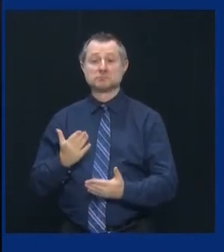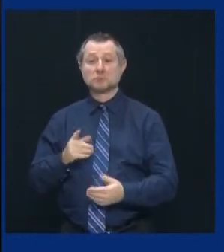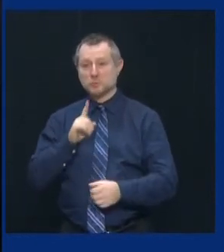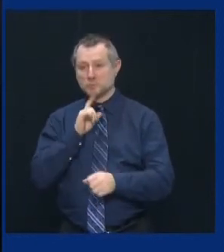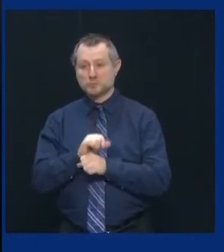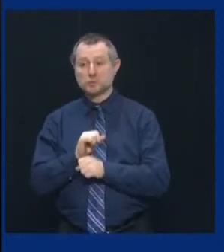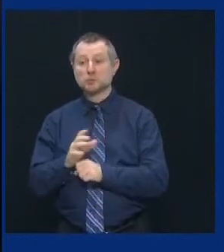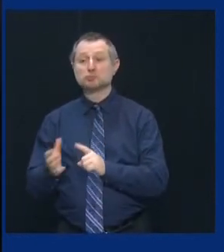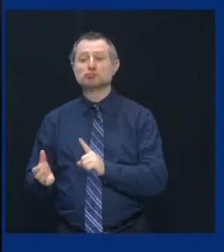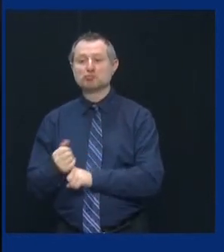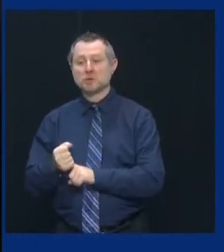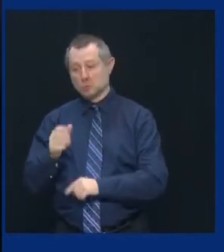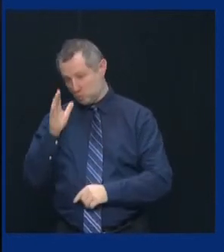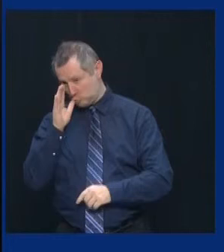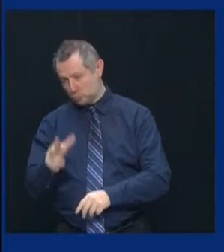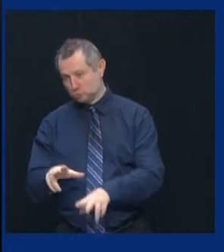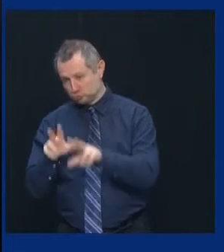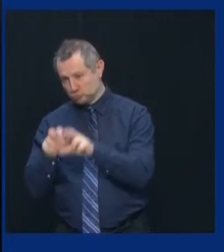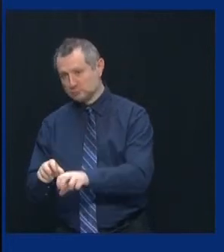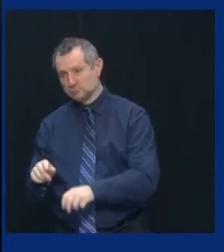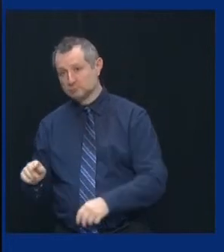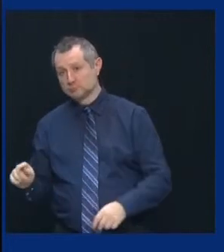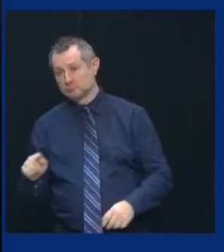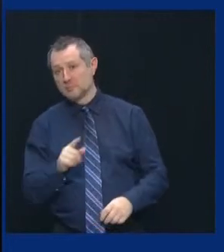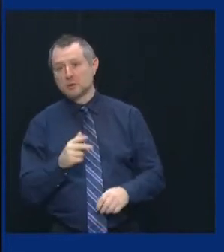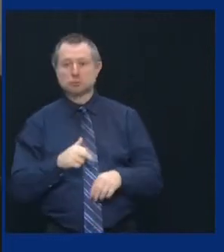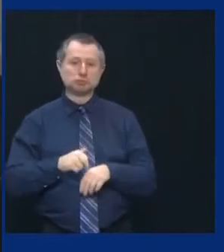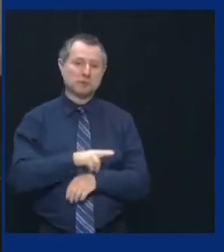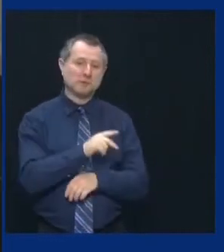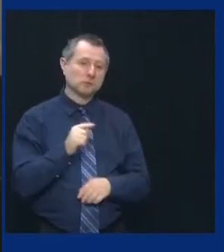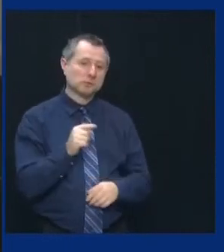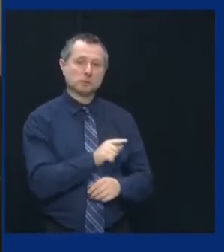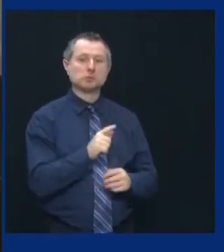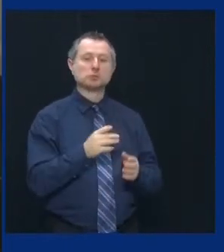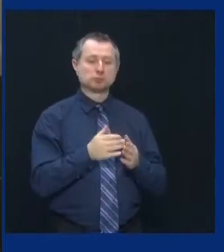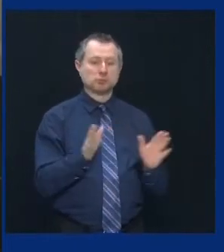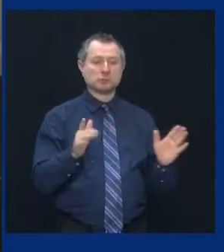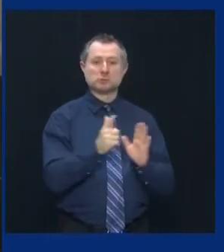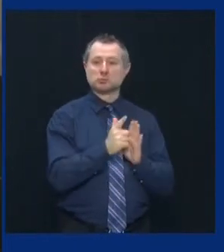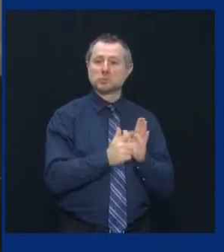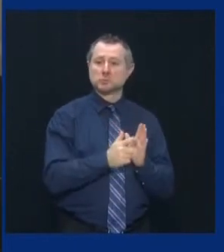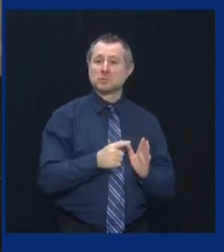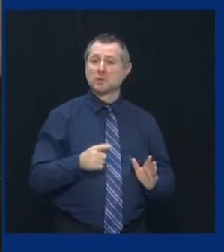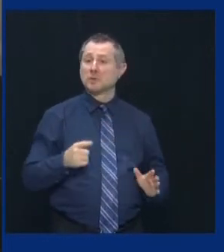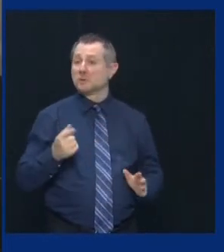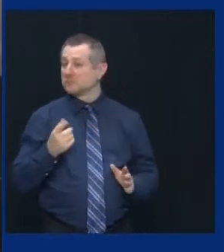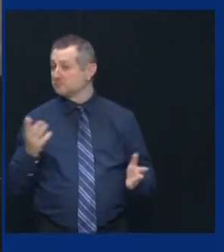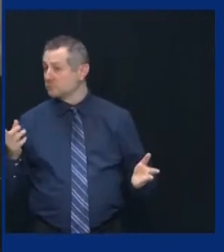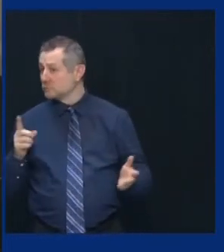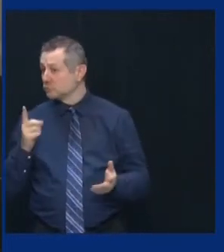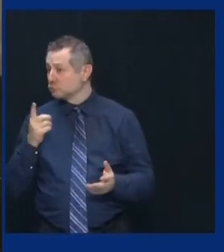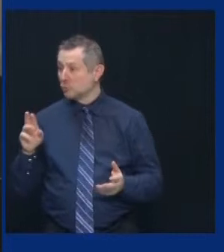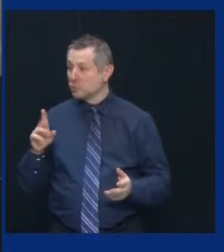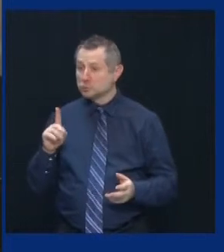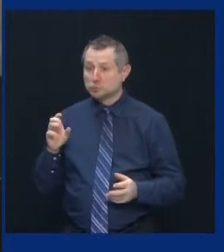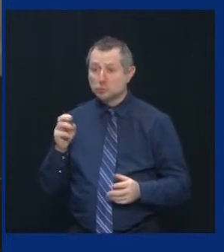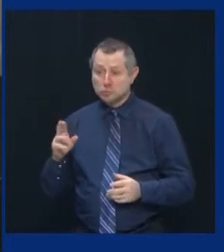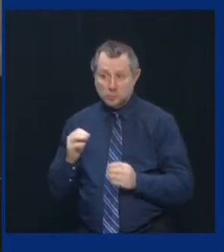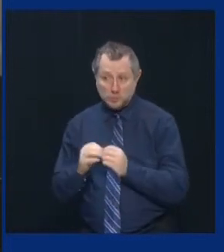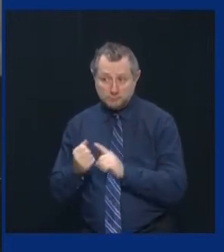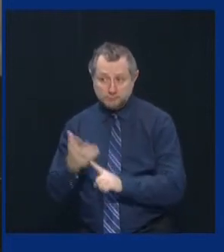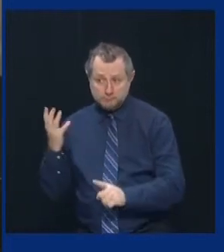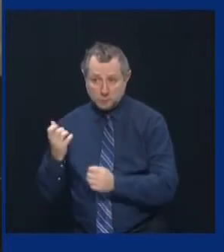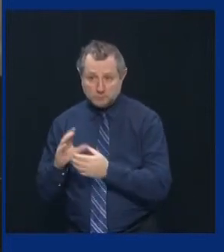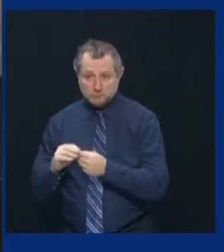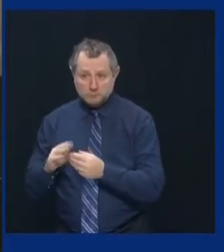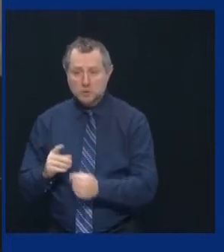investigation, and hence the referral to the Office of the Attorney General. But let me ask Dr. Zucker if he has any other additional information. Governor,